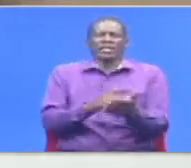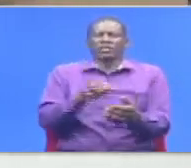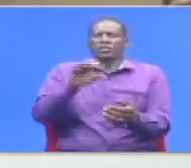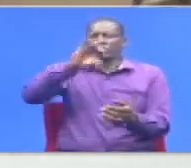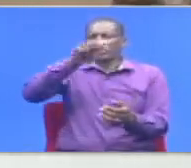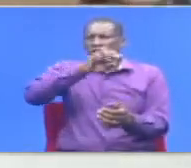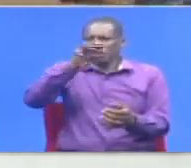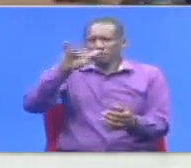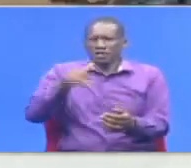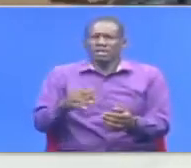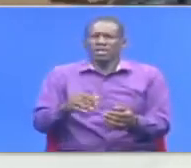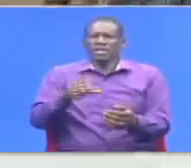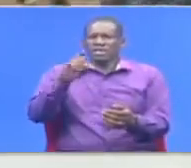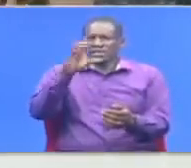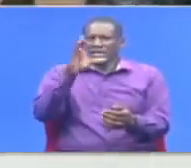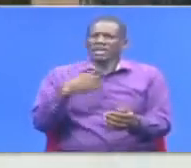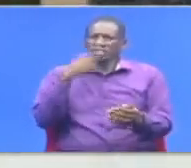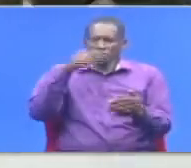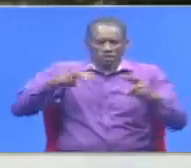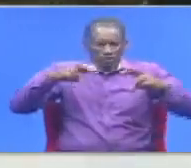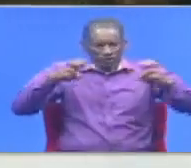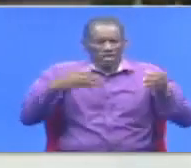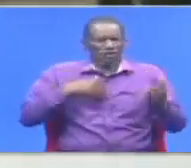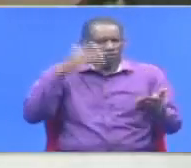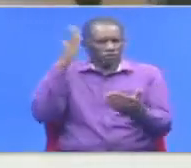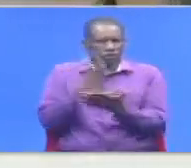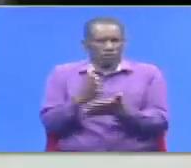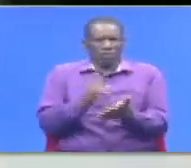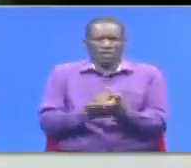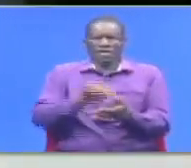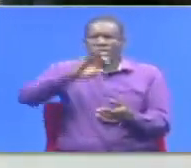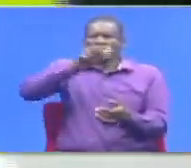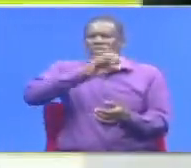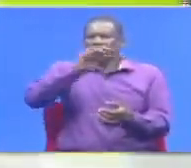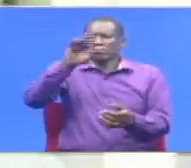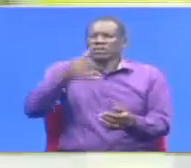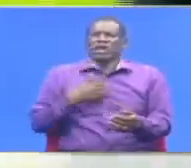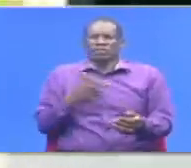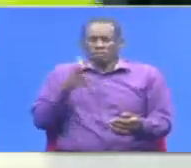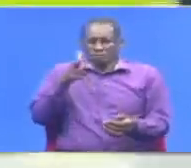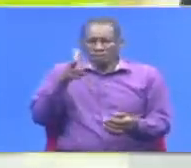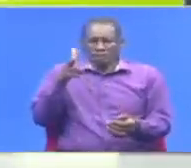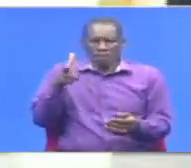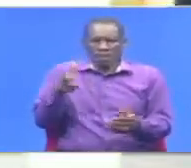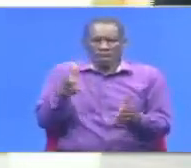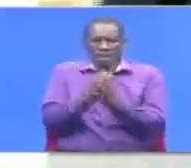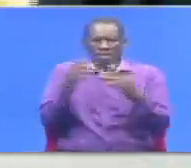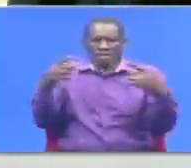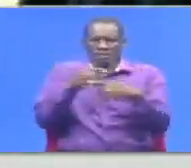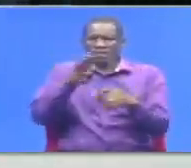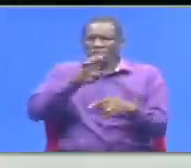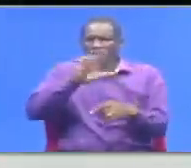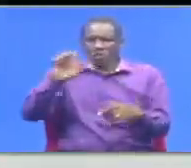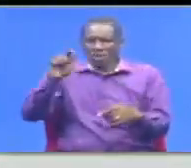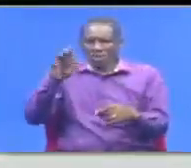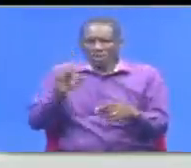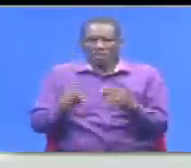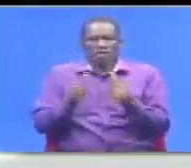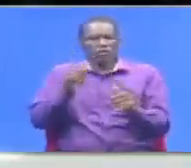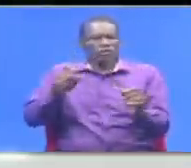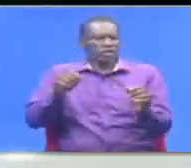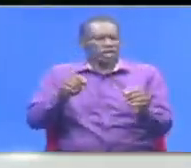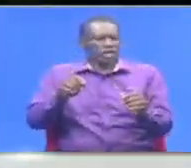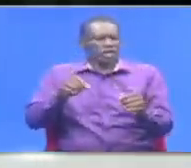their investigations had established that Wanjigi is in possession of firearms and ammunition that are deemed to be illegally